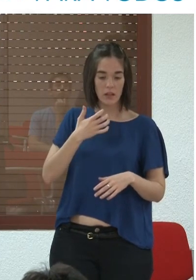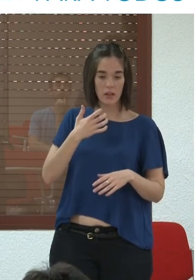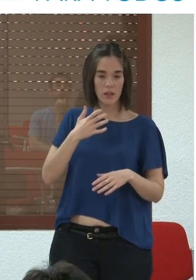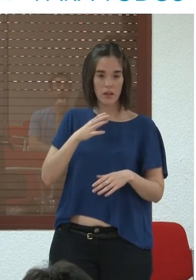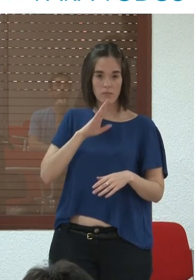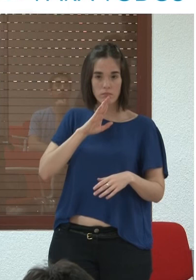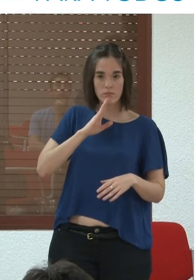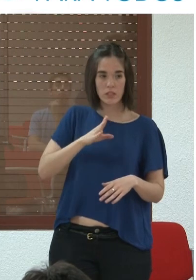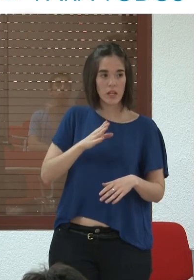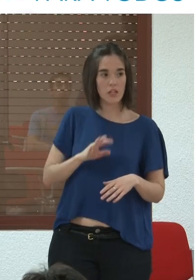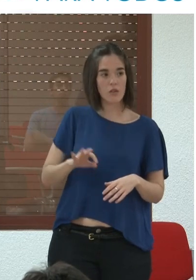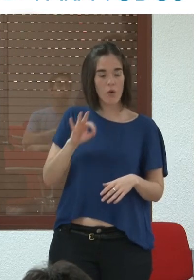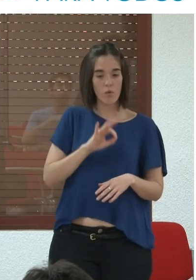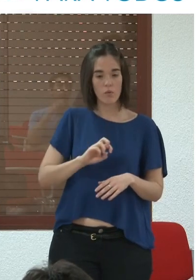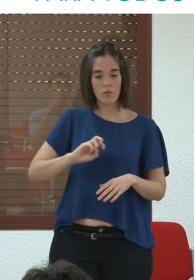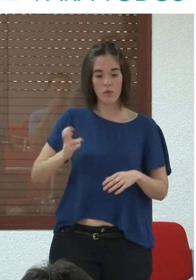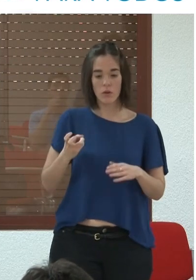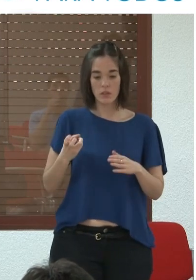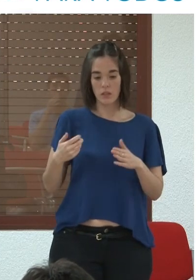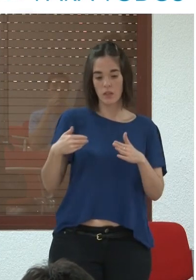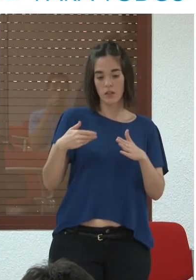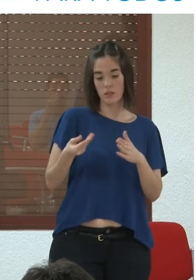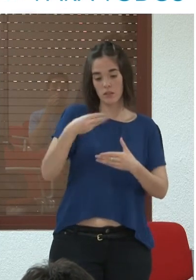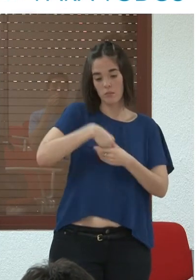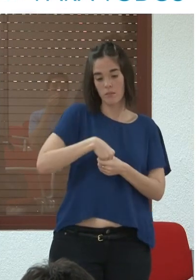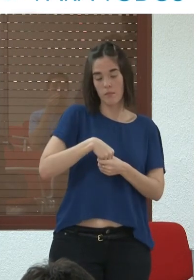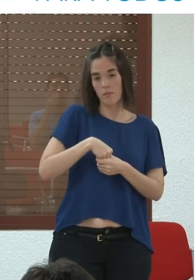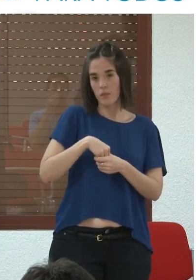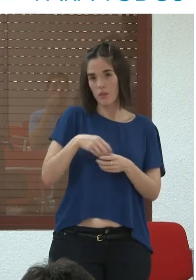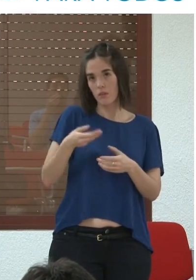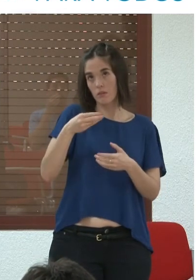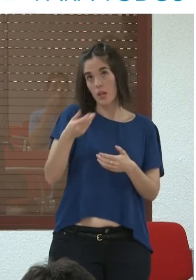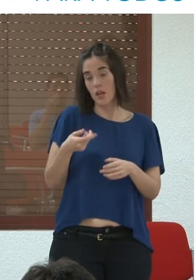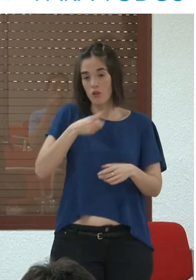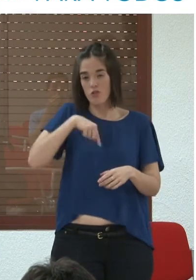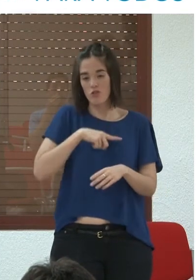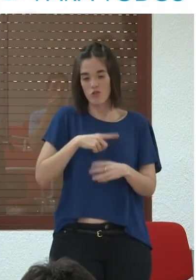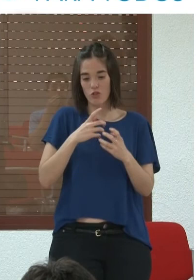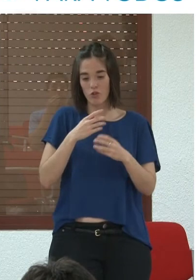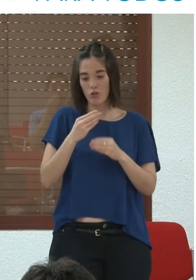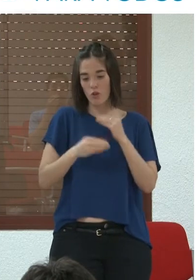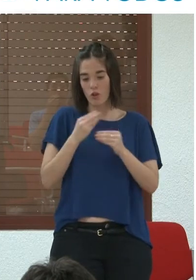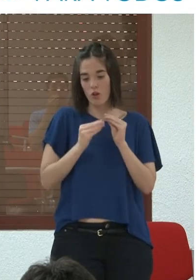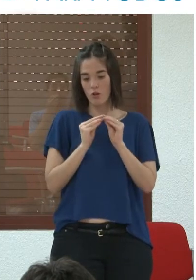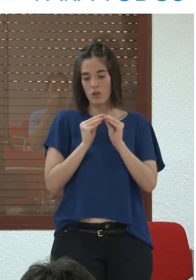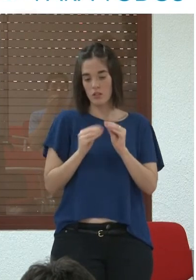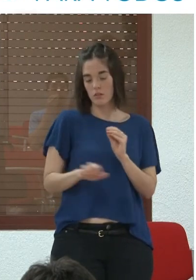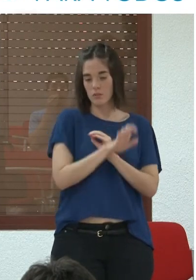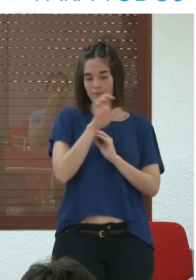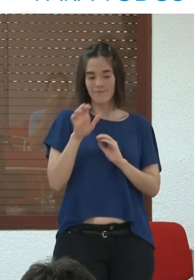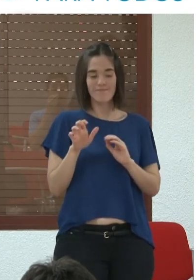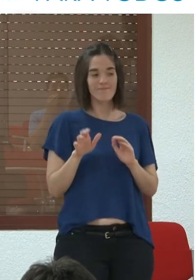to these invasive implants versus the non-invasive techniques that we are developing in Europe.